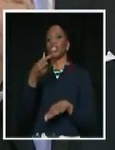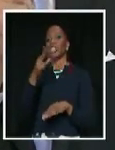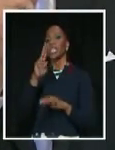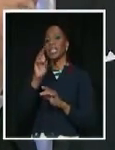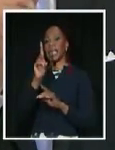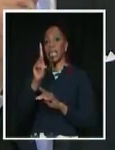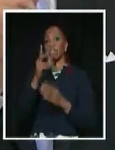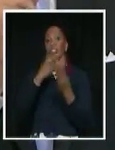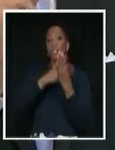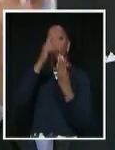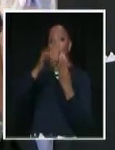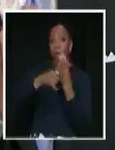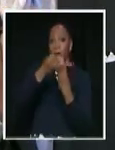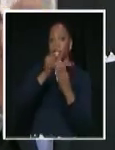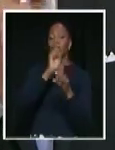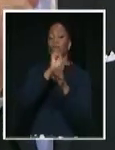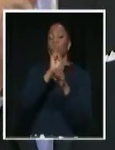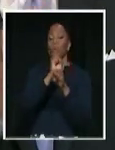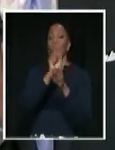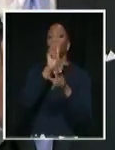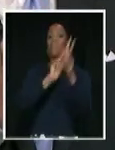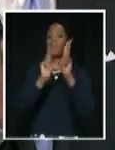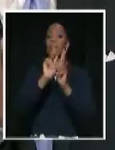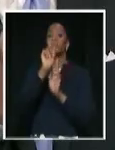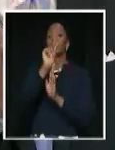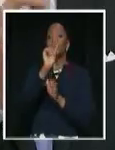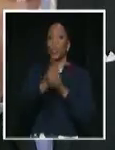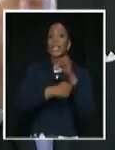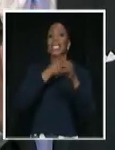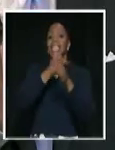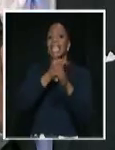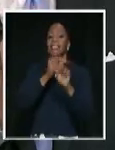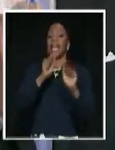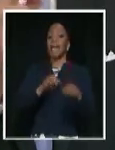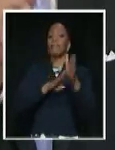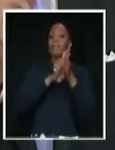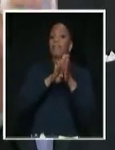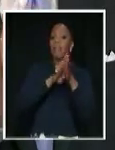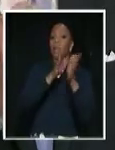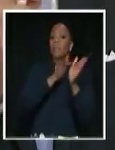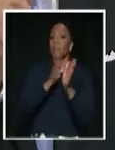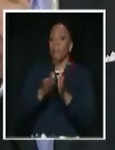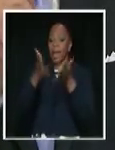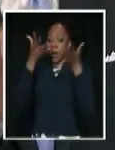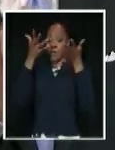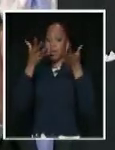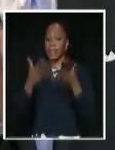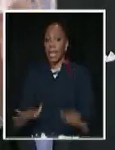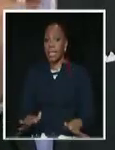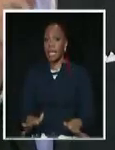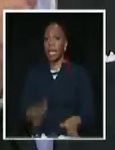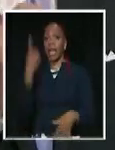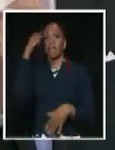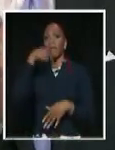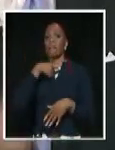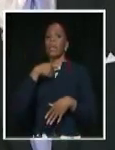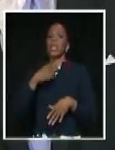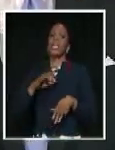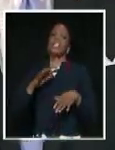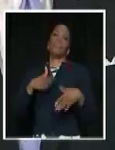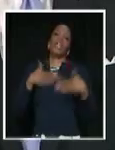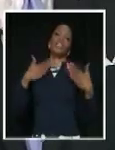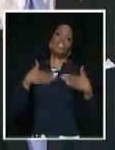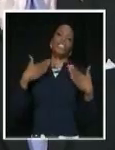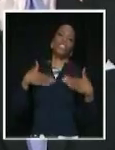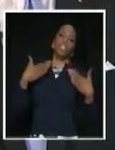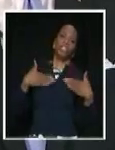was a project that people had worked on for 20 years. I was able to develop the plan, get it done, and to me, it still brings me joy every time I'm on